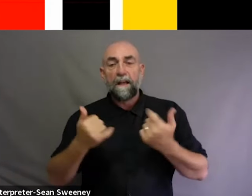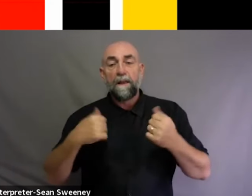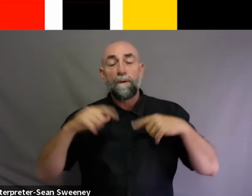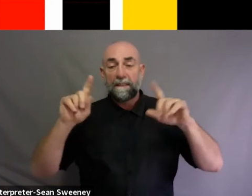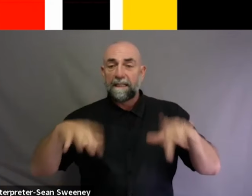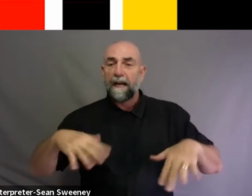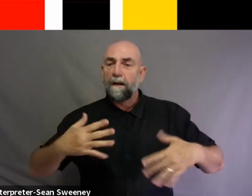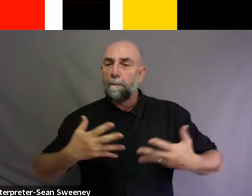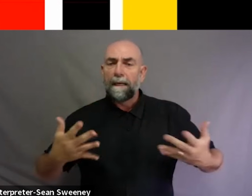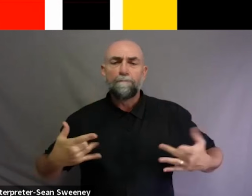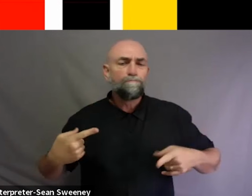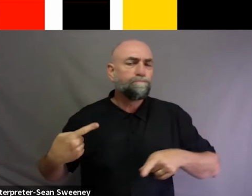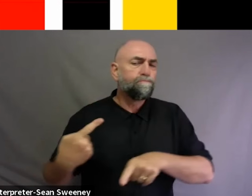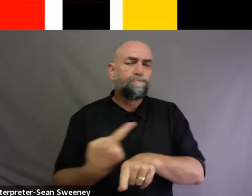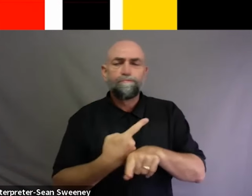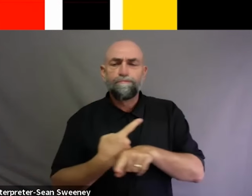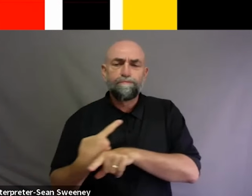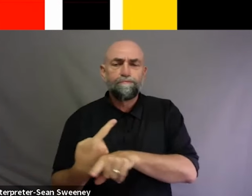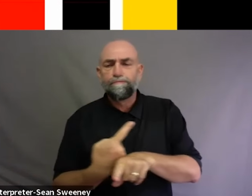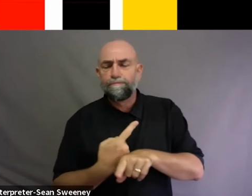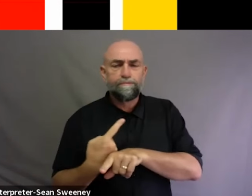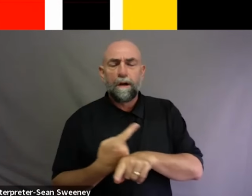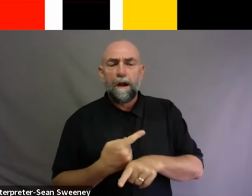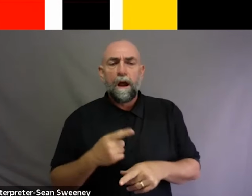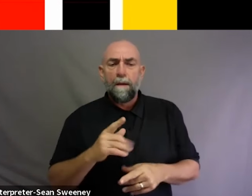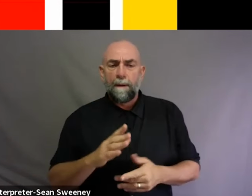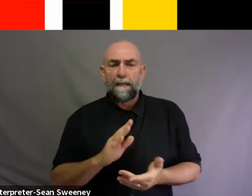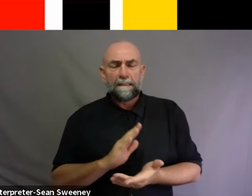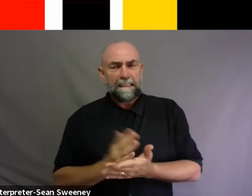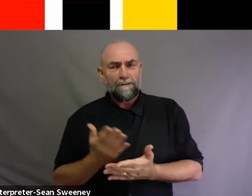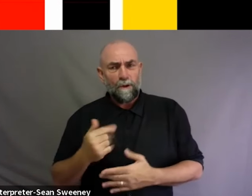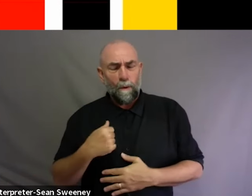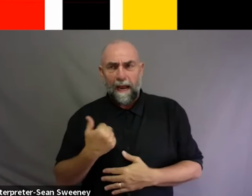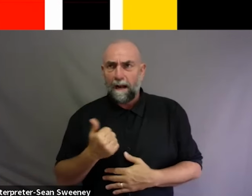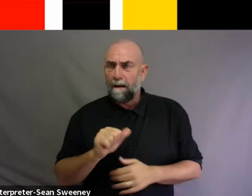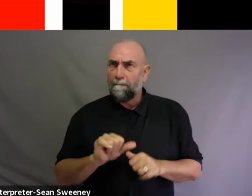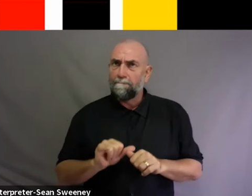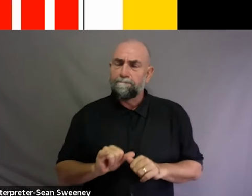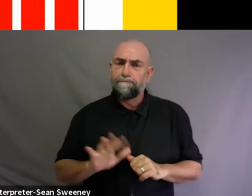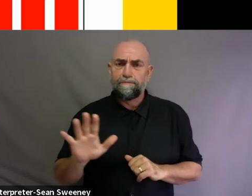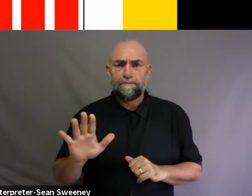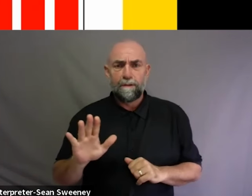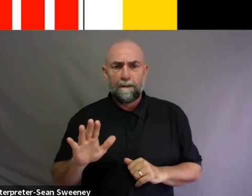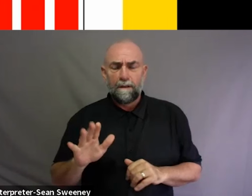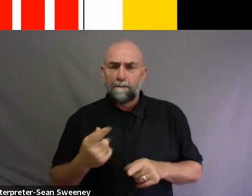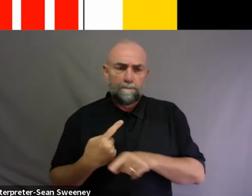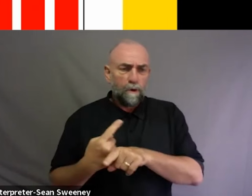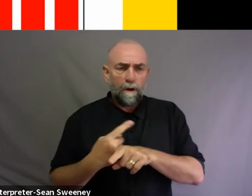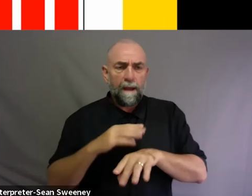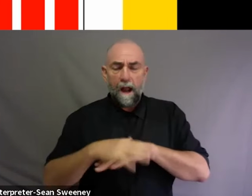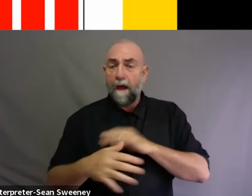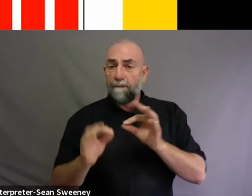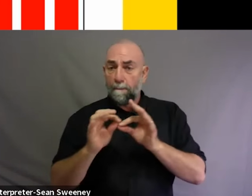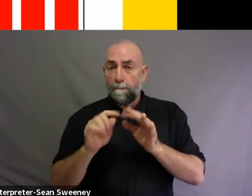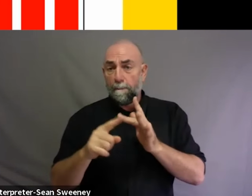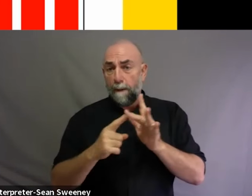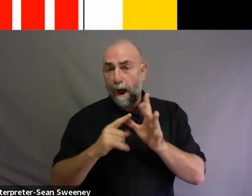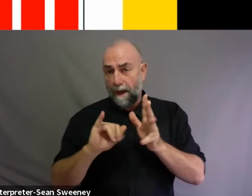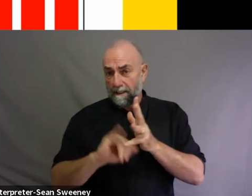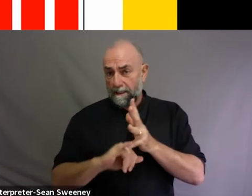because almost invariably we had something wonderful to talk about in the concept of bias. Let me give you an example. This